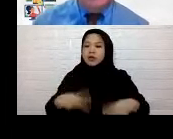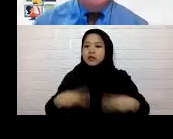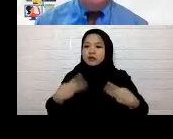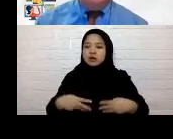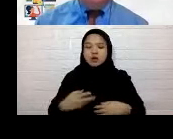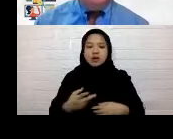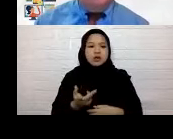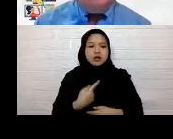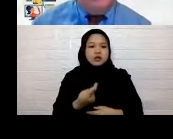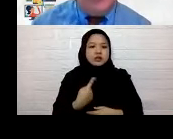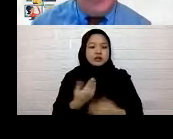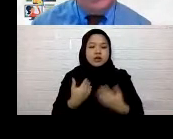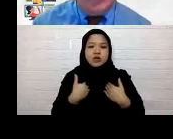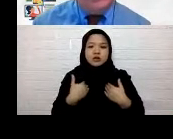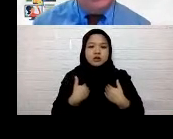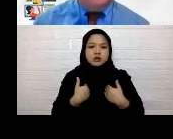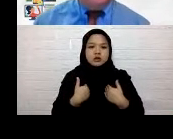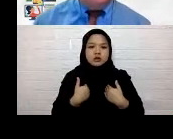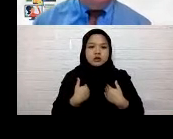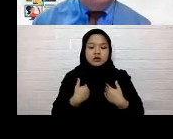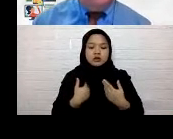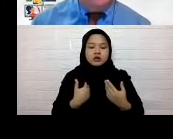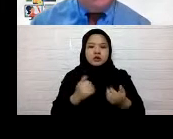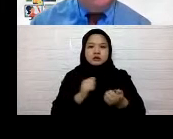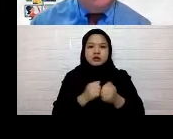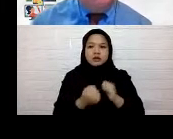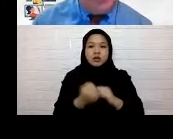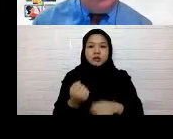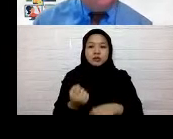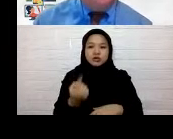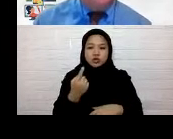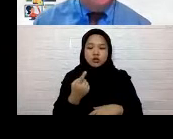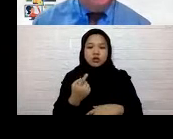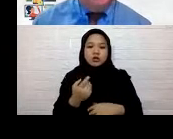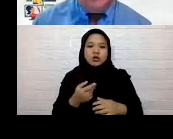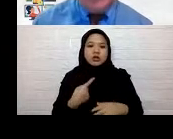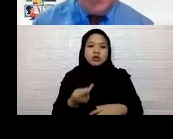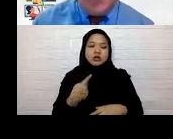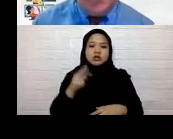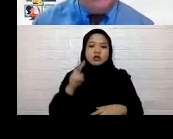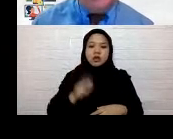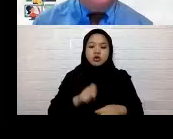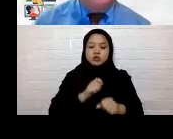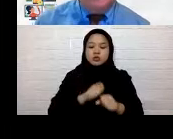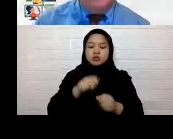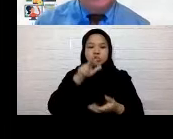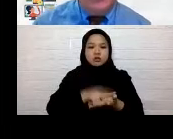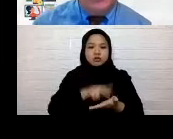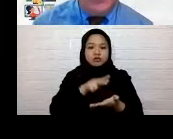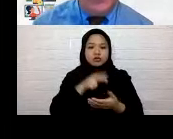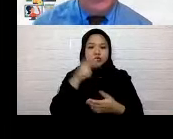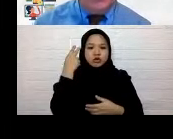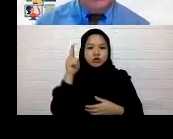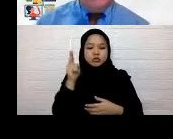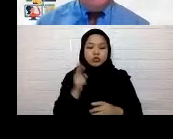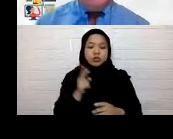action in order to protect children, in order to protect families, and also to protect